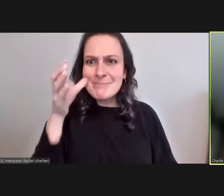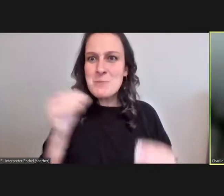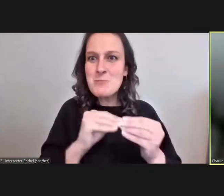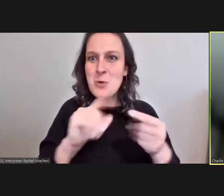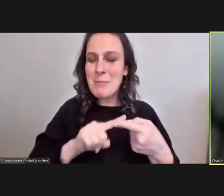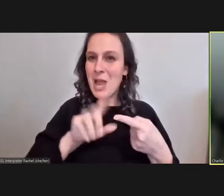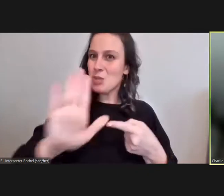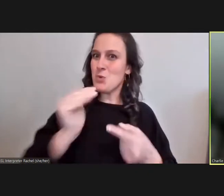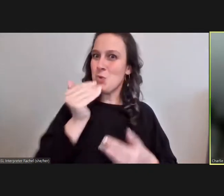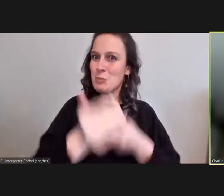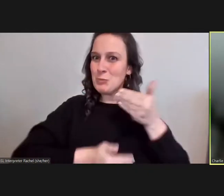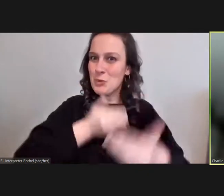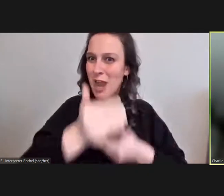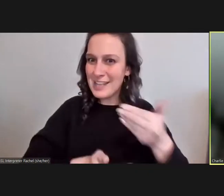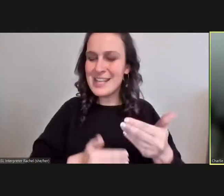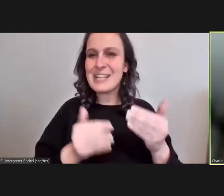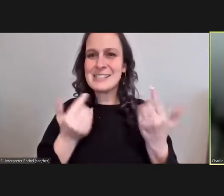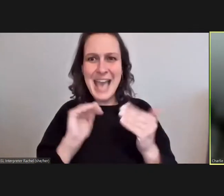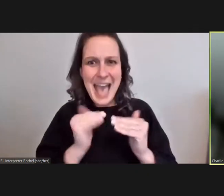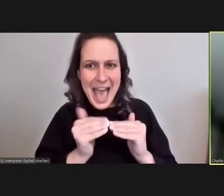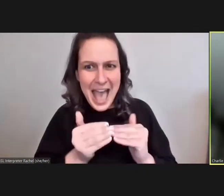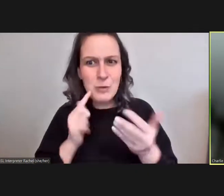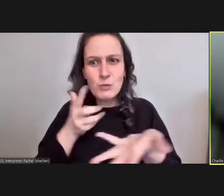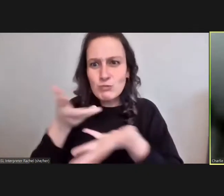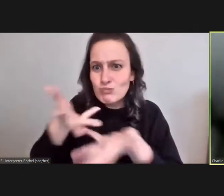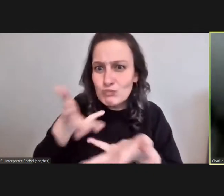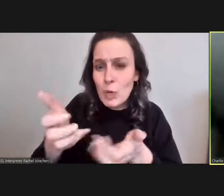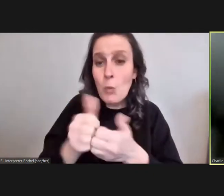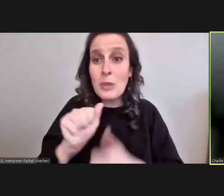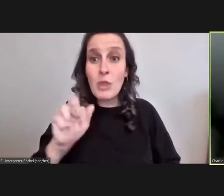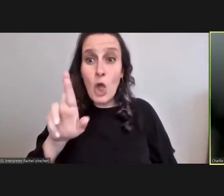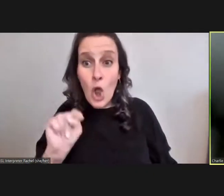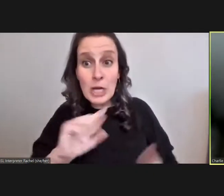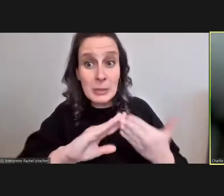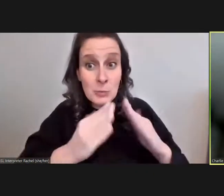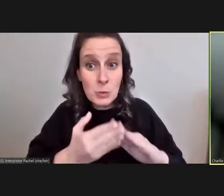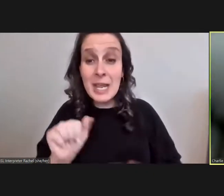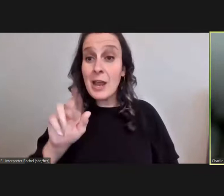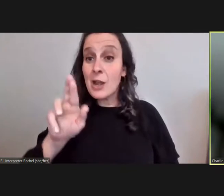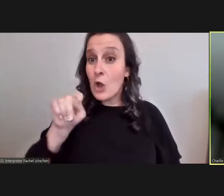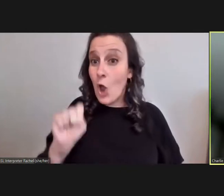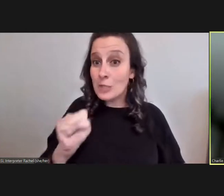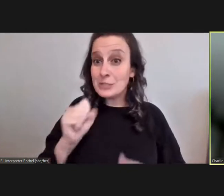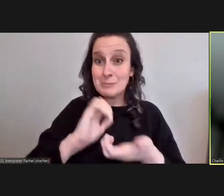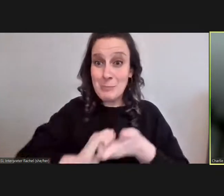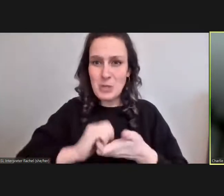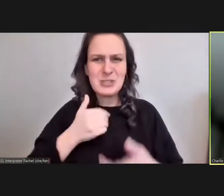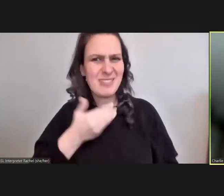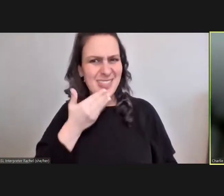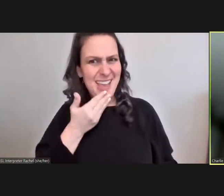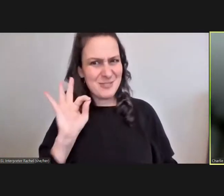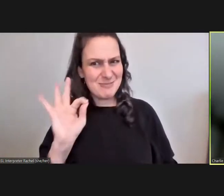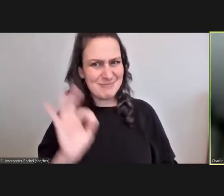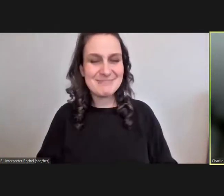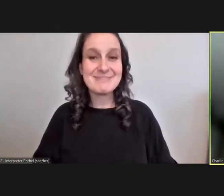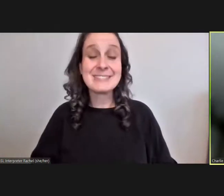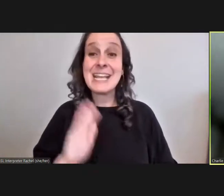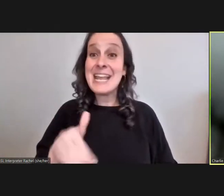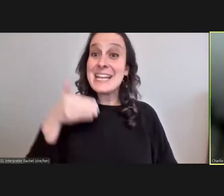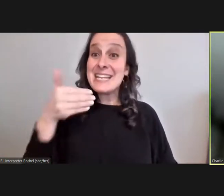your process and how you interact with our community and our arts partners. So thank you for that. Next